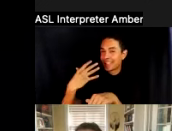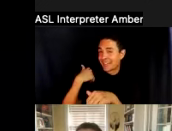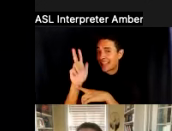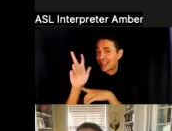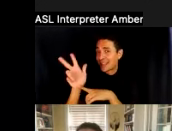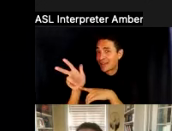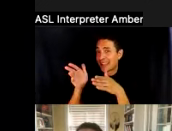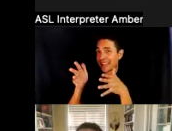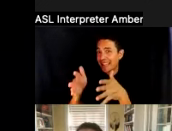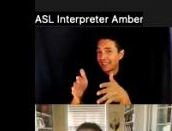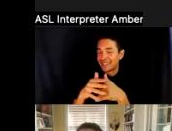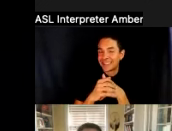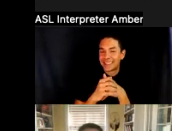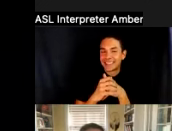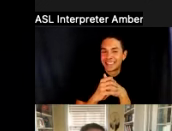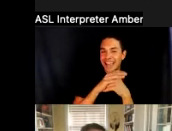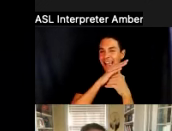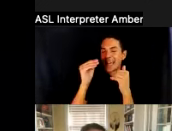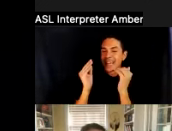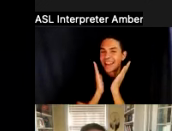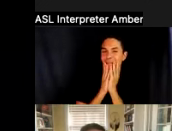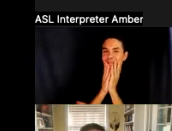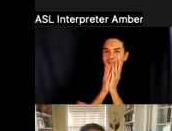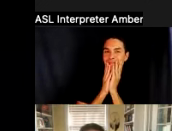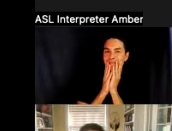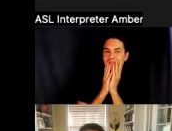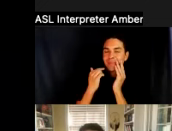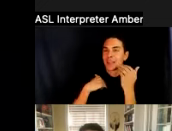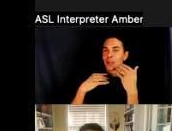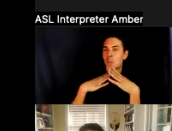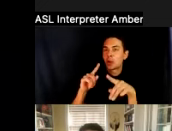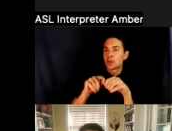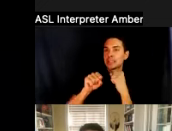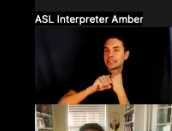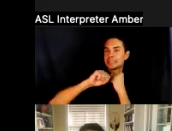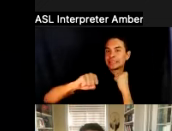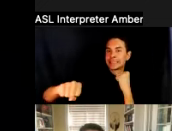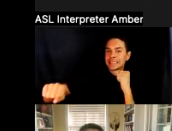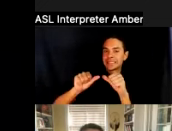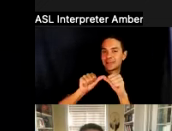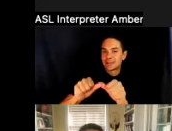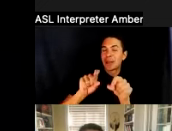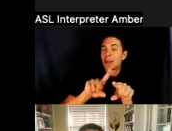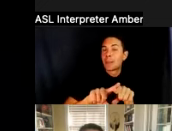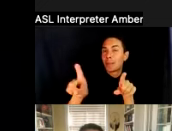left, and I don't want to keep you over, but